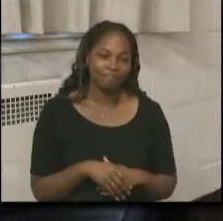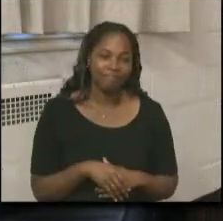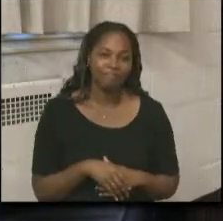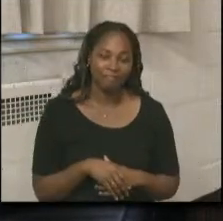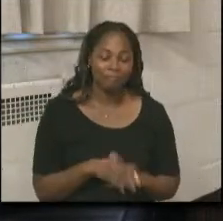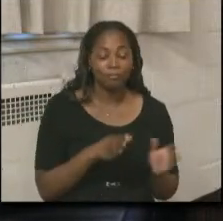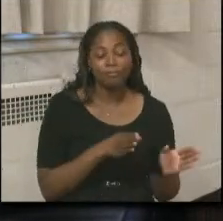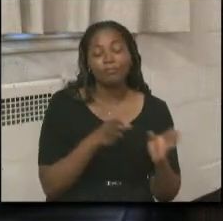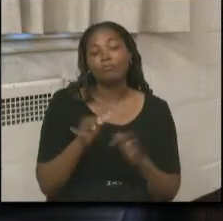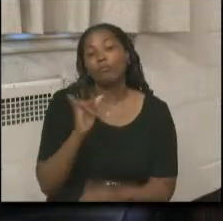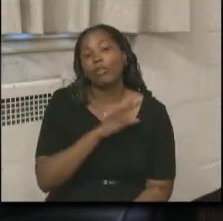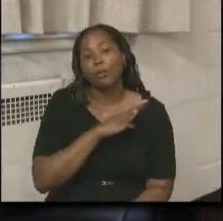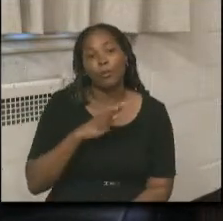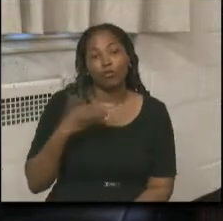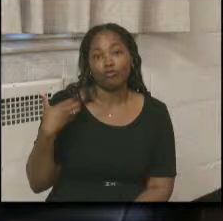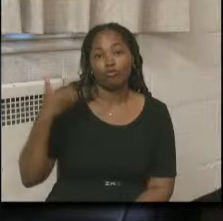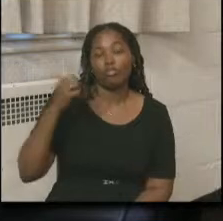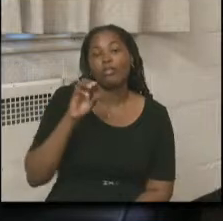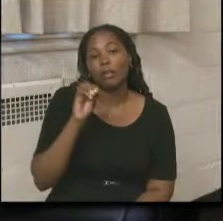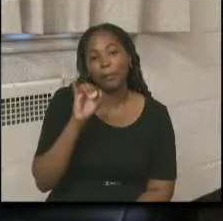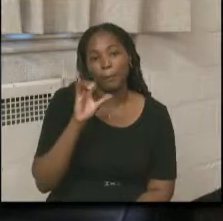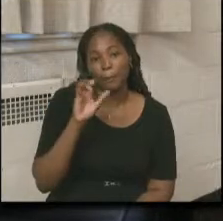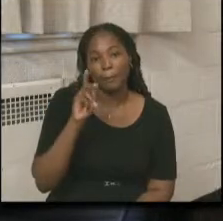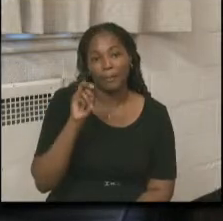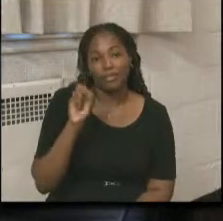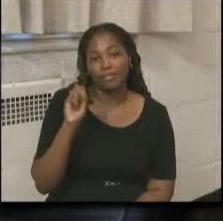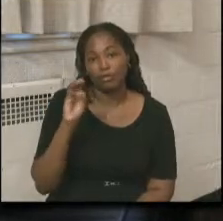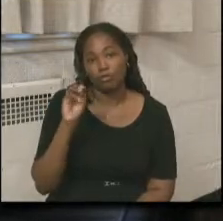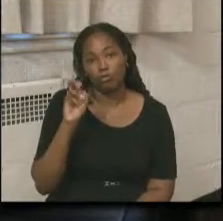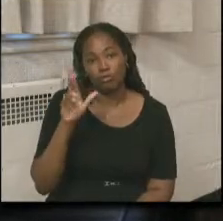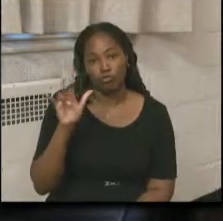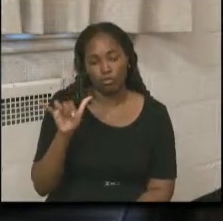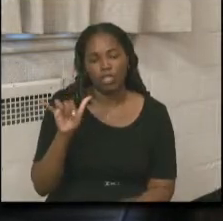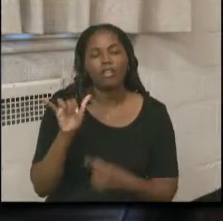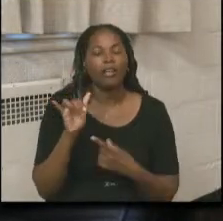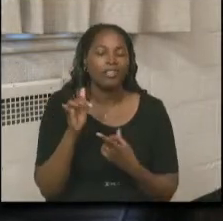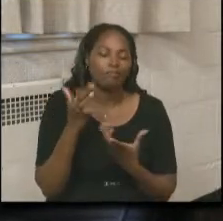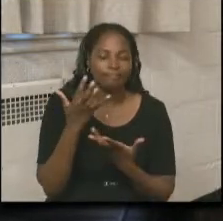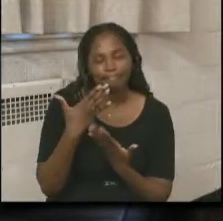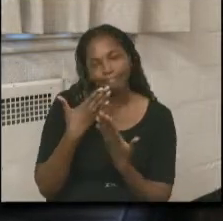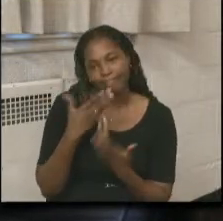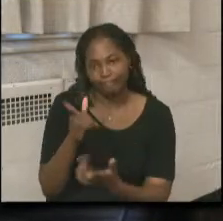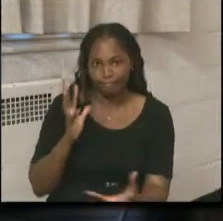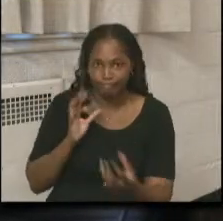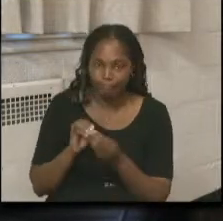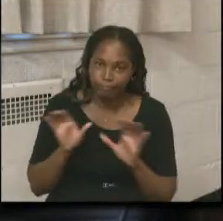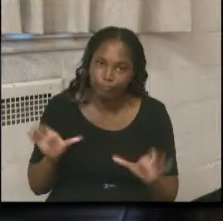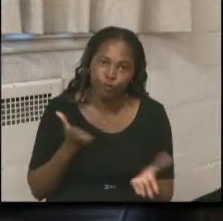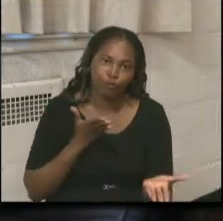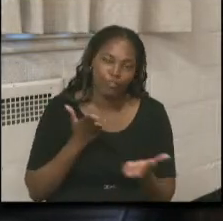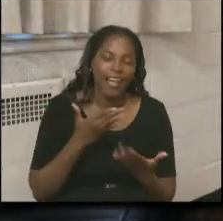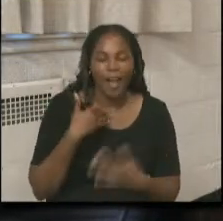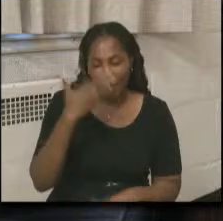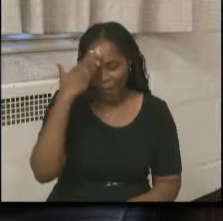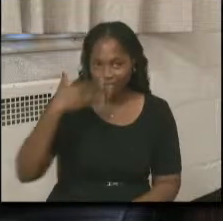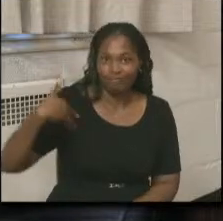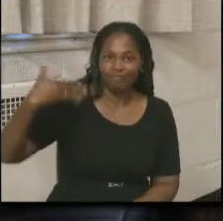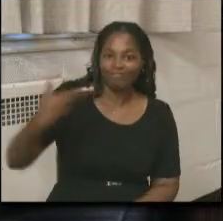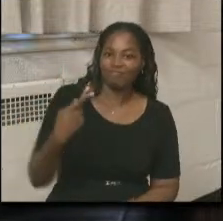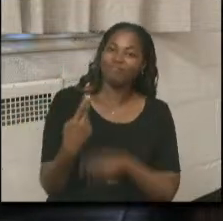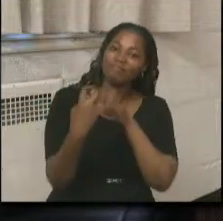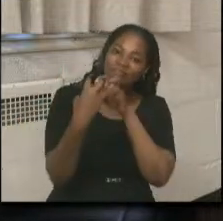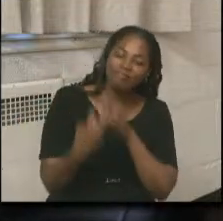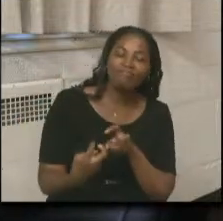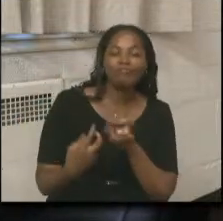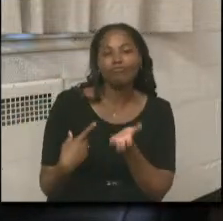To Board Chair Mickens Murray, I just want to say thank you for your service. I know many times we would sit and talk about,